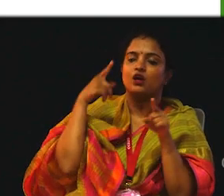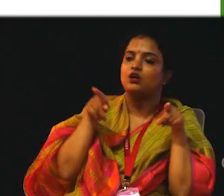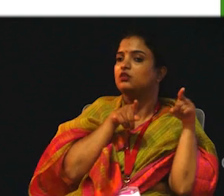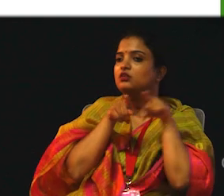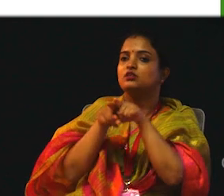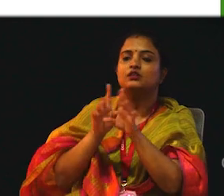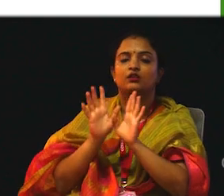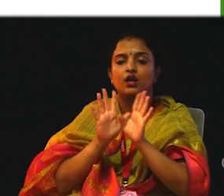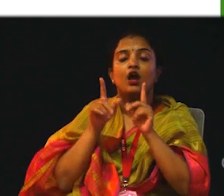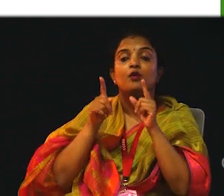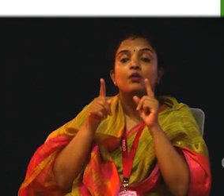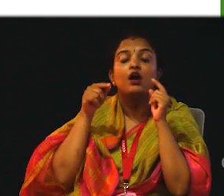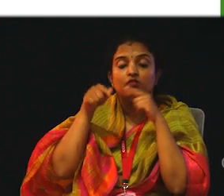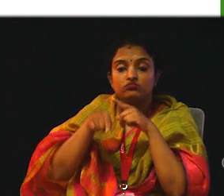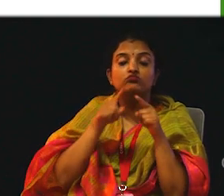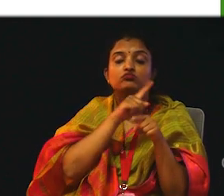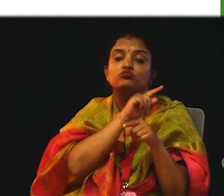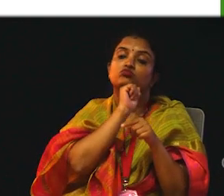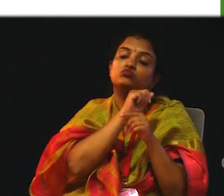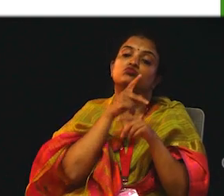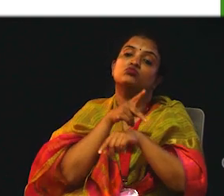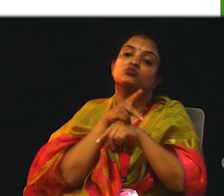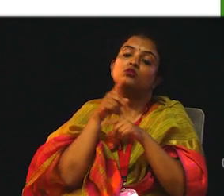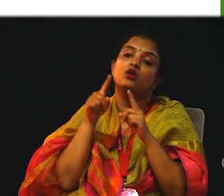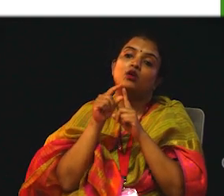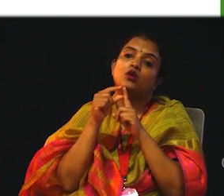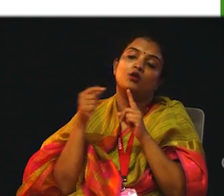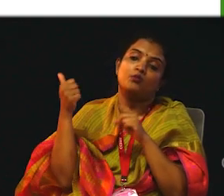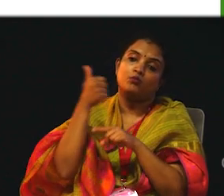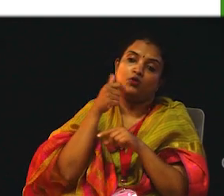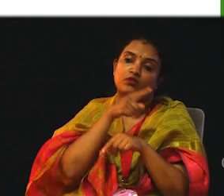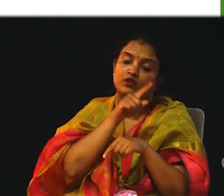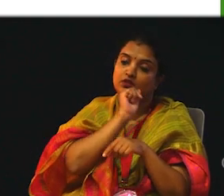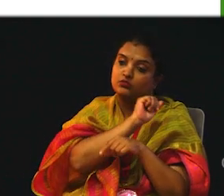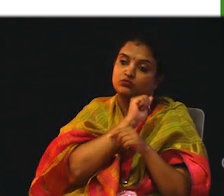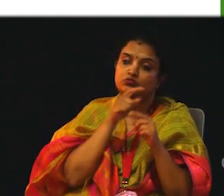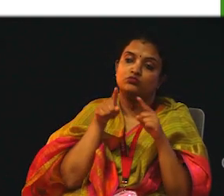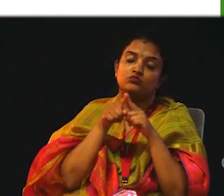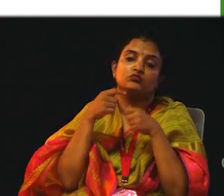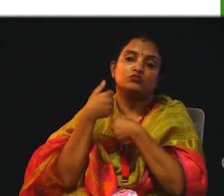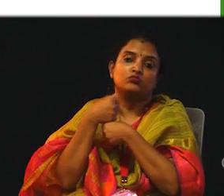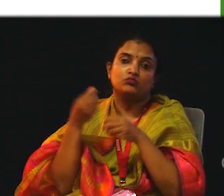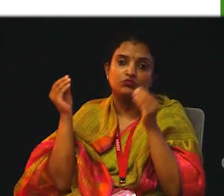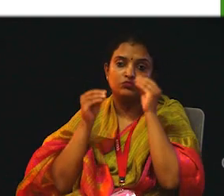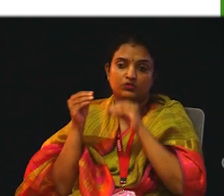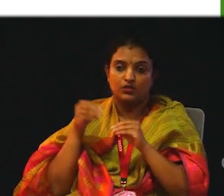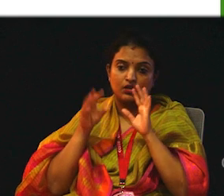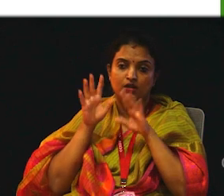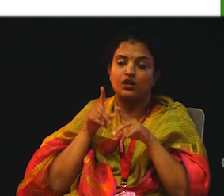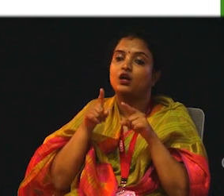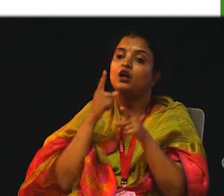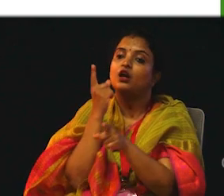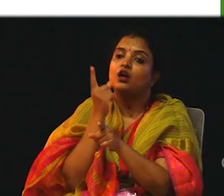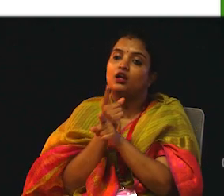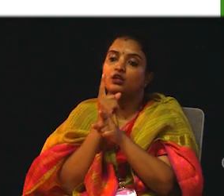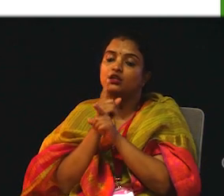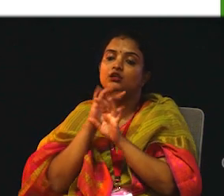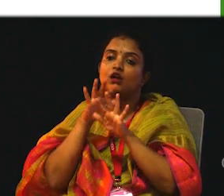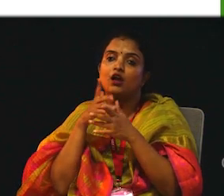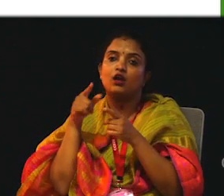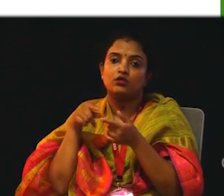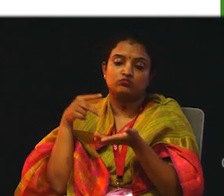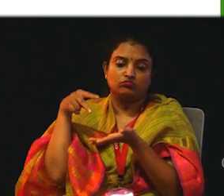Professor Forrestein has developed the theory of cognitive modifiability, where he places the teacher as